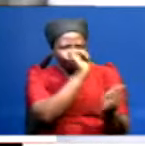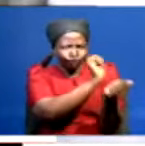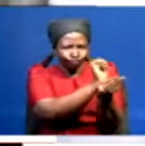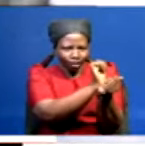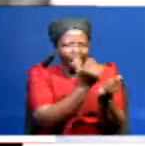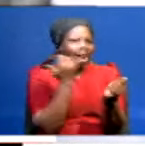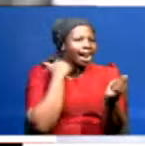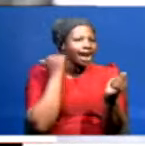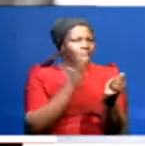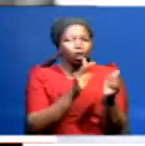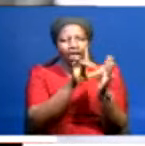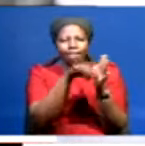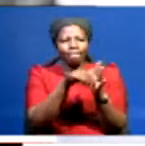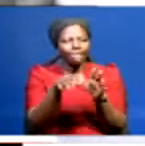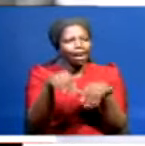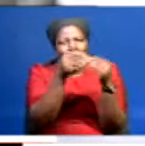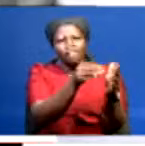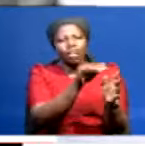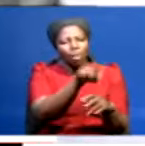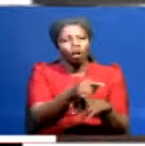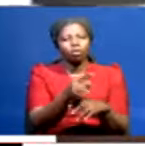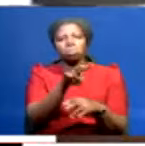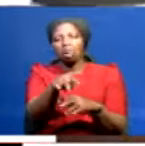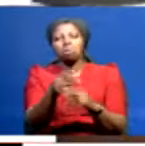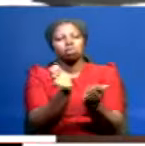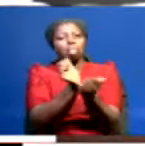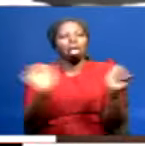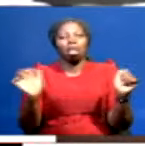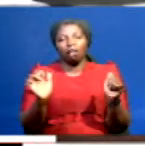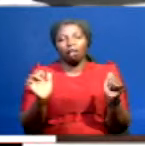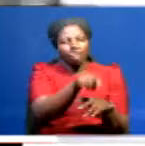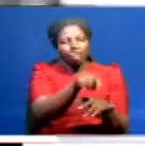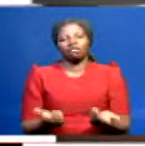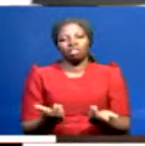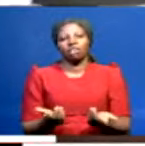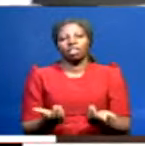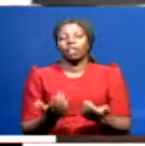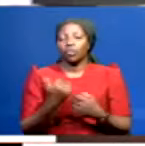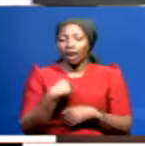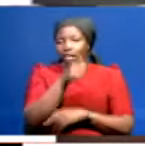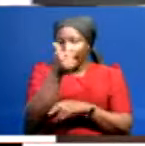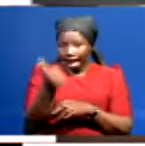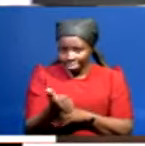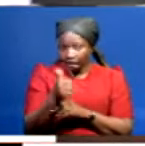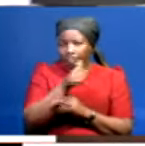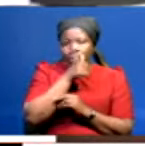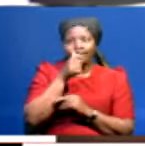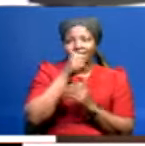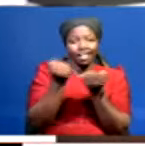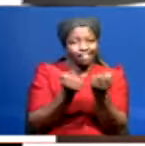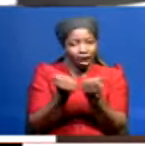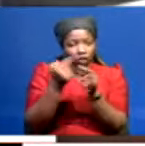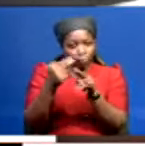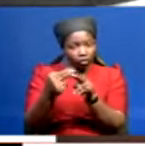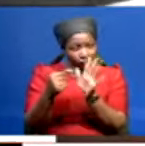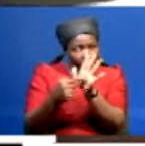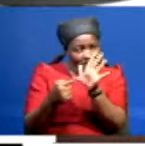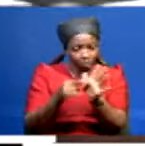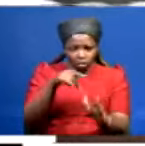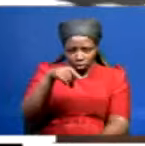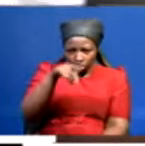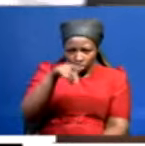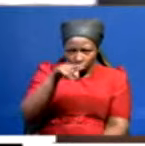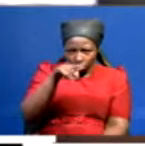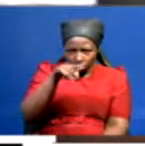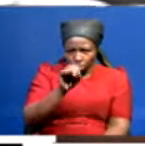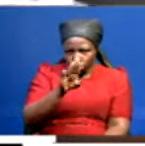kama ni 1000 2000 na wewe huna haki. Kuna magari ya private robots ambayo wanatumia kwa mambo zingine ya shughuli